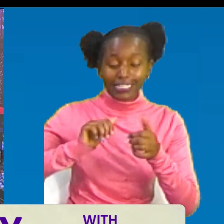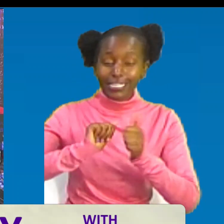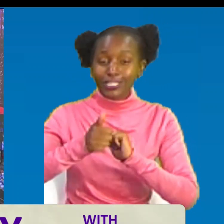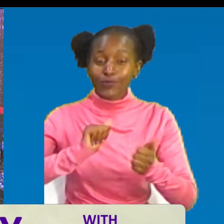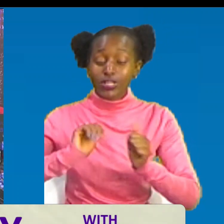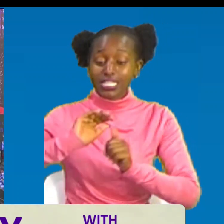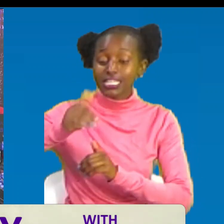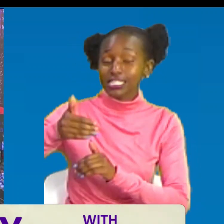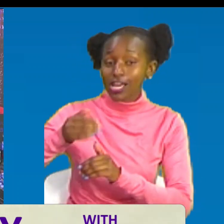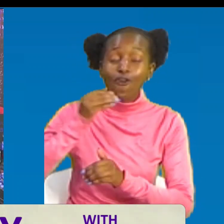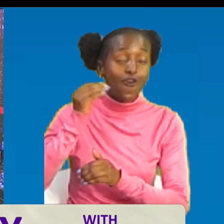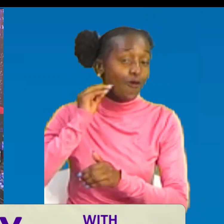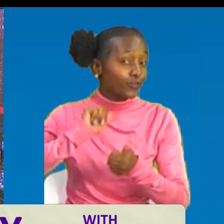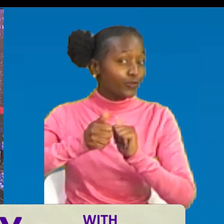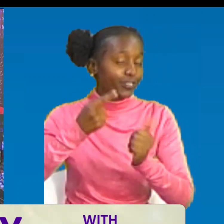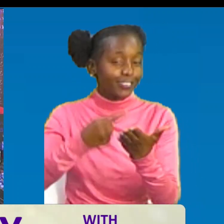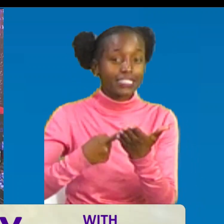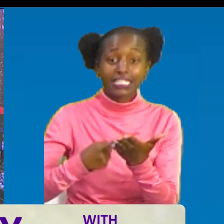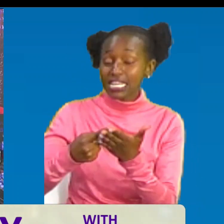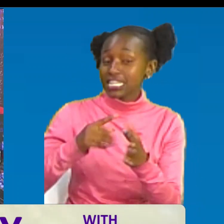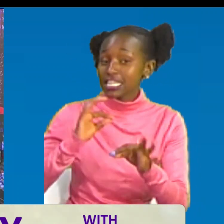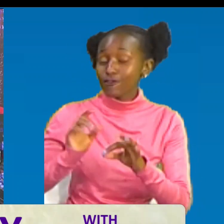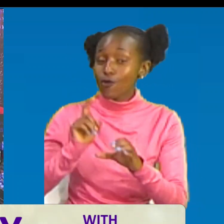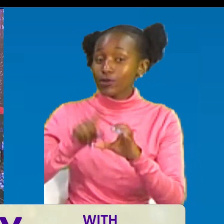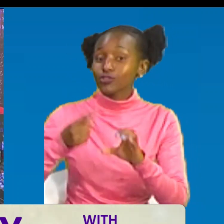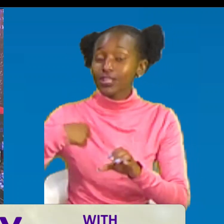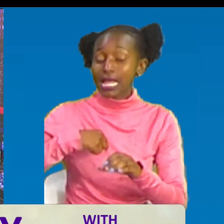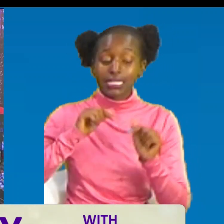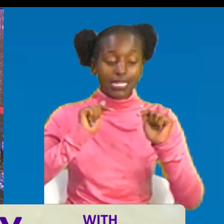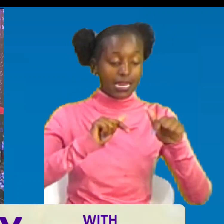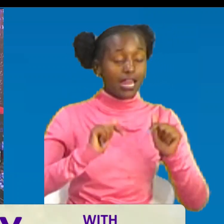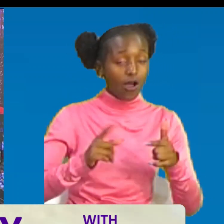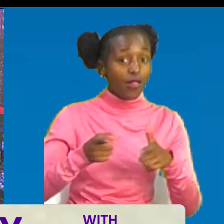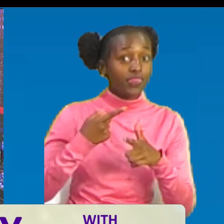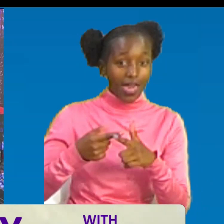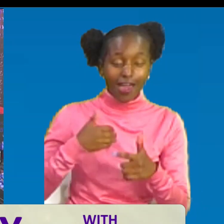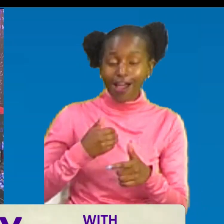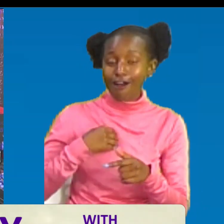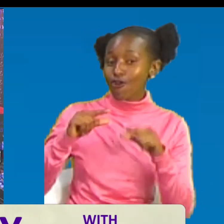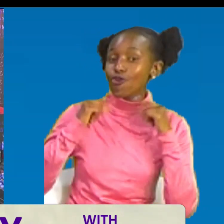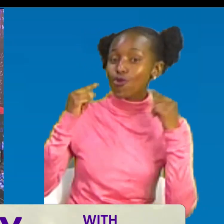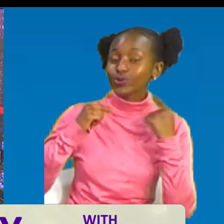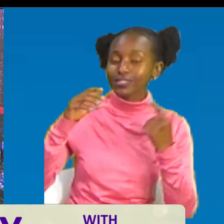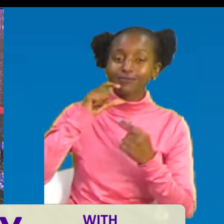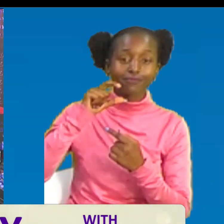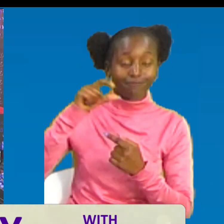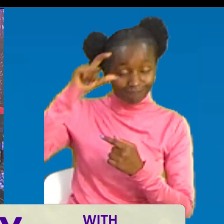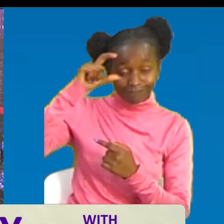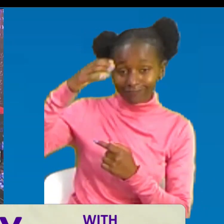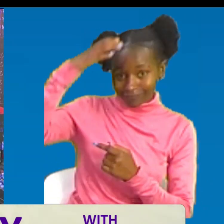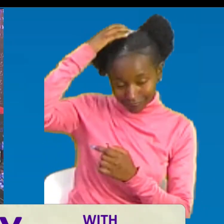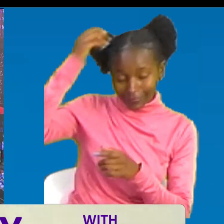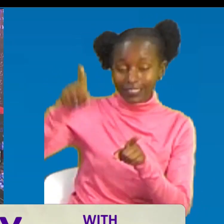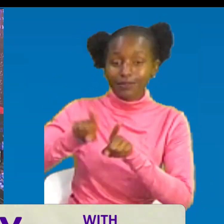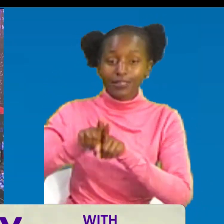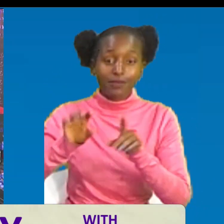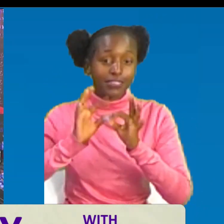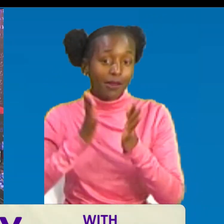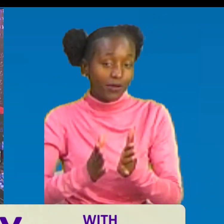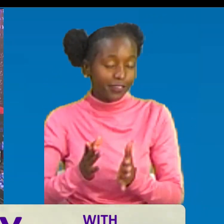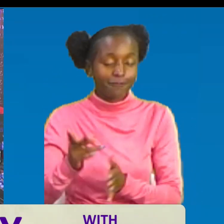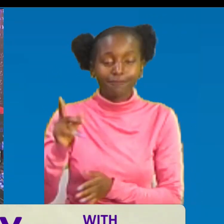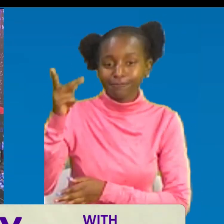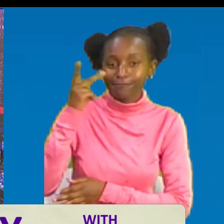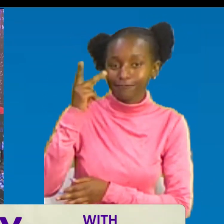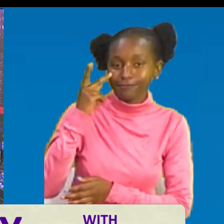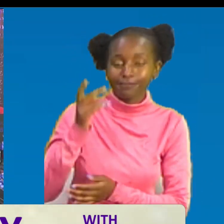of sports analysis. Just in case you're just joining us right about now, you are with me, Bill Clinton Odhiambo, and my son with the interpreter is